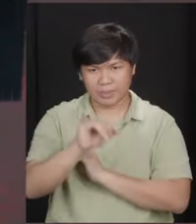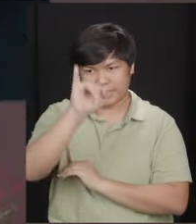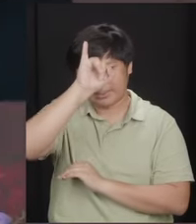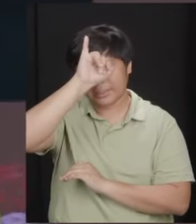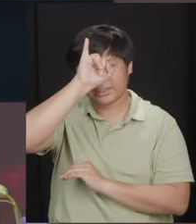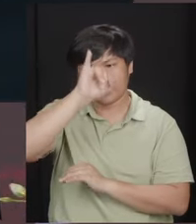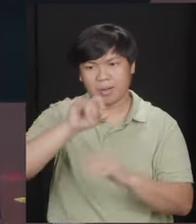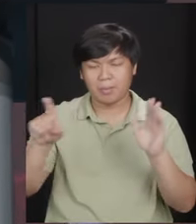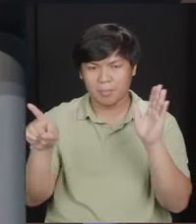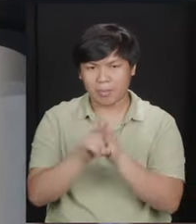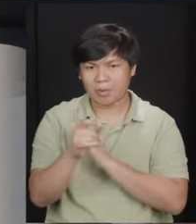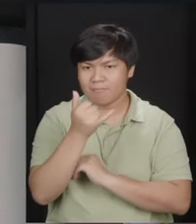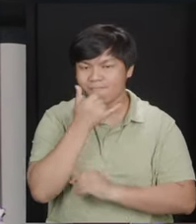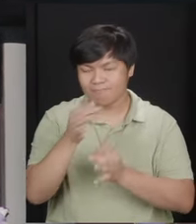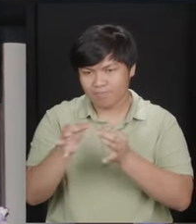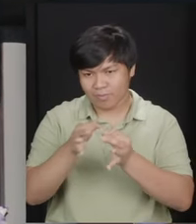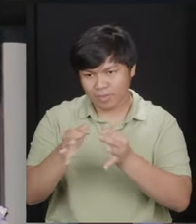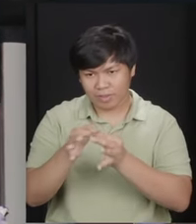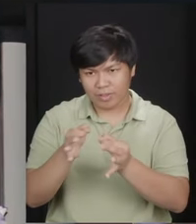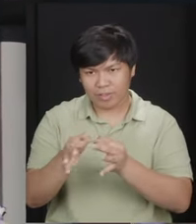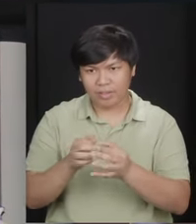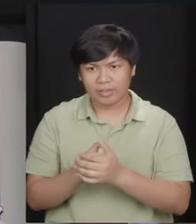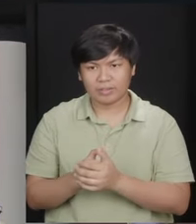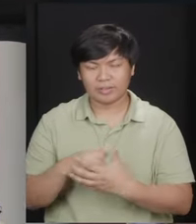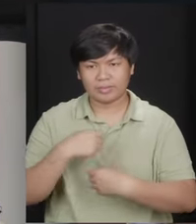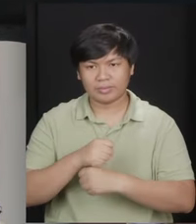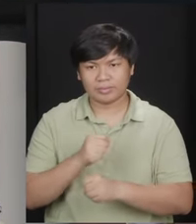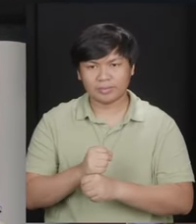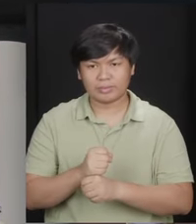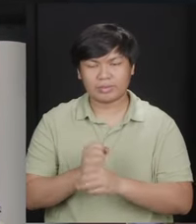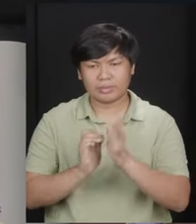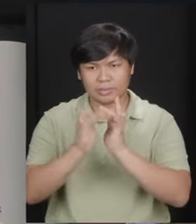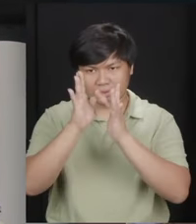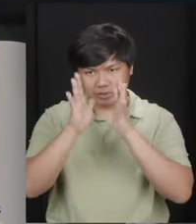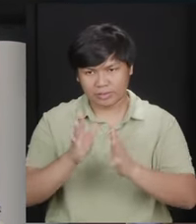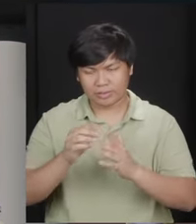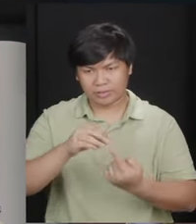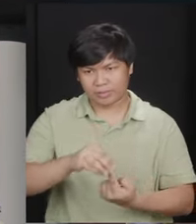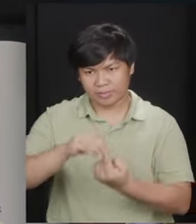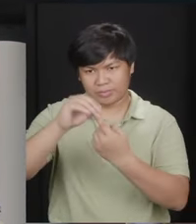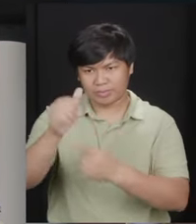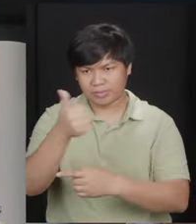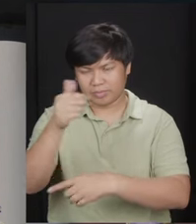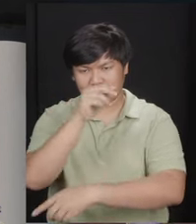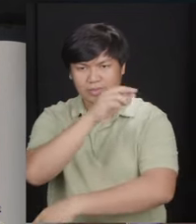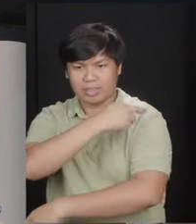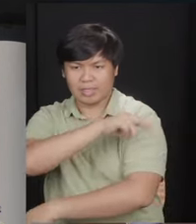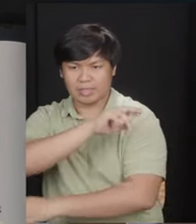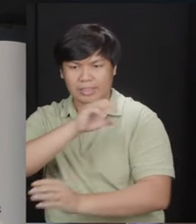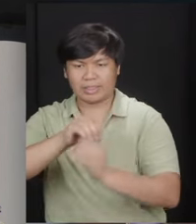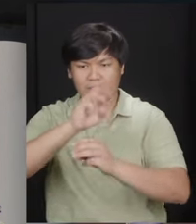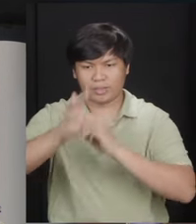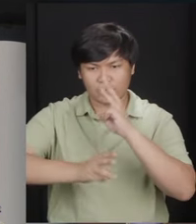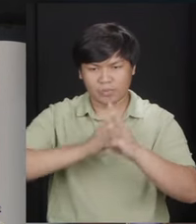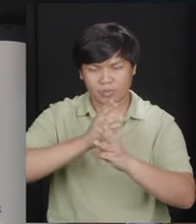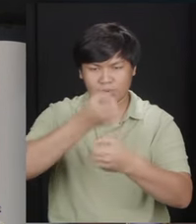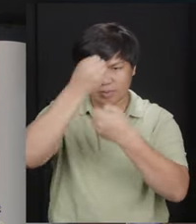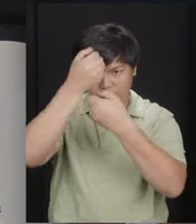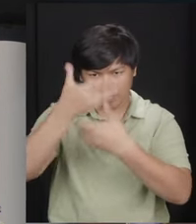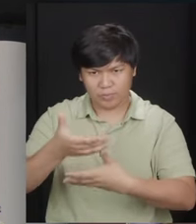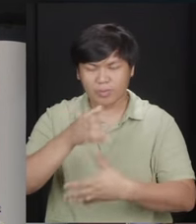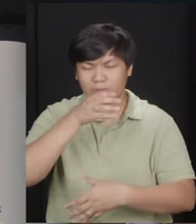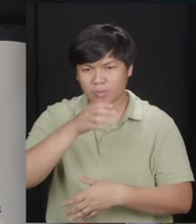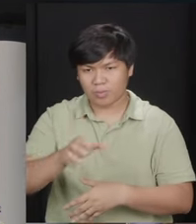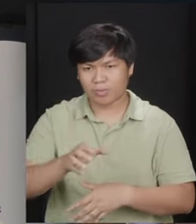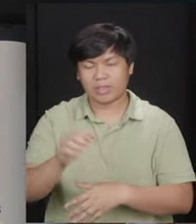for misinterpretation the way he said it, making Christianity unique among all other religions in the world. And obeying the command to